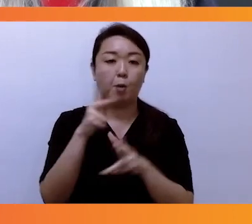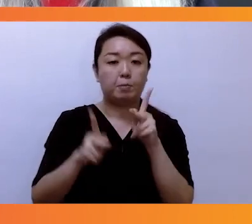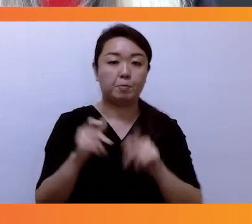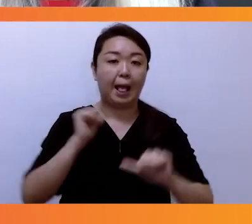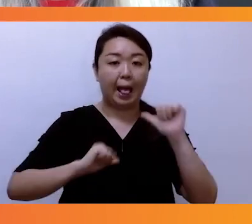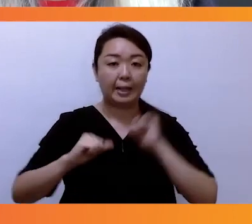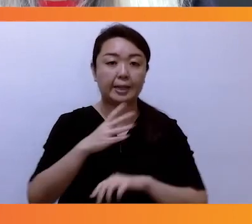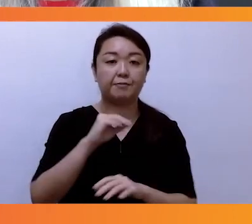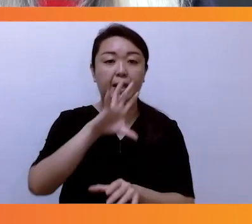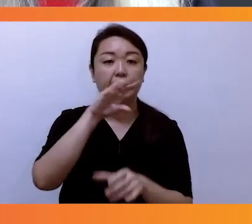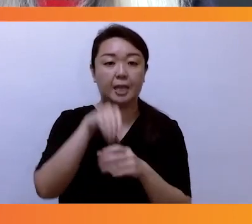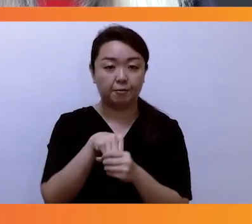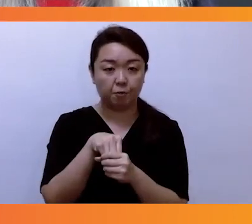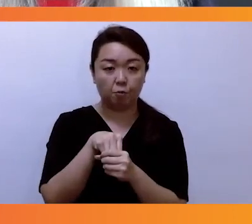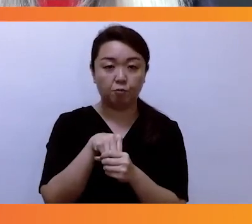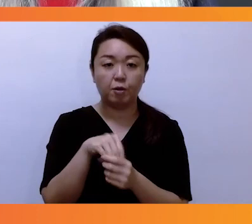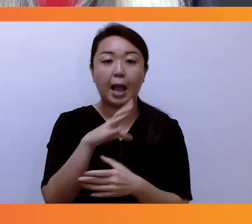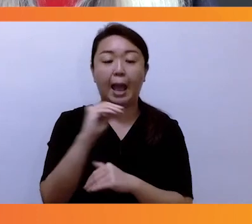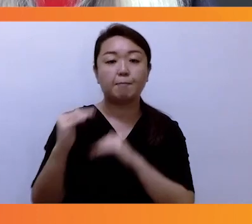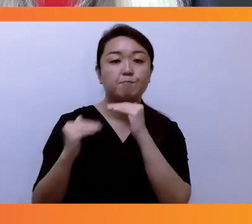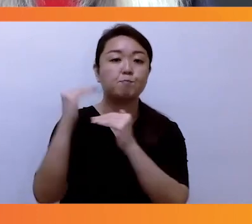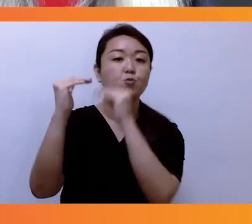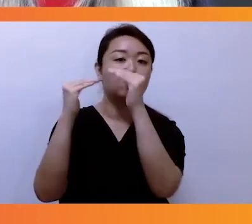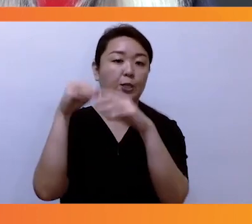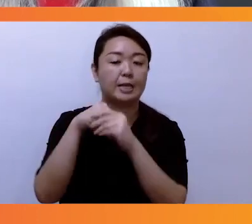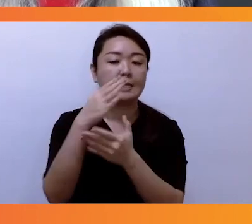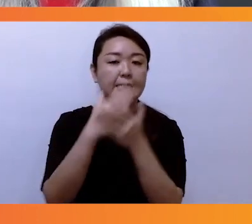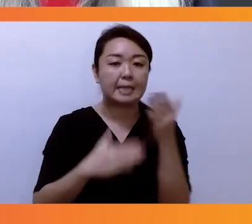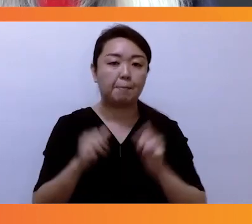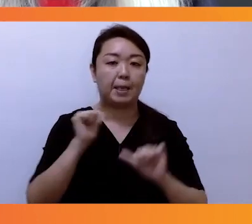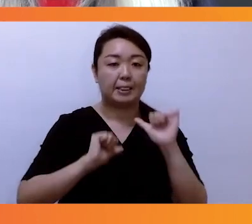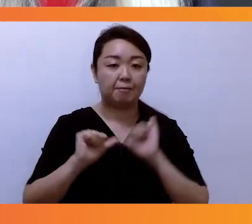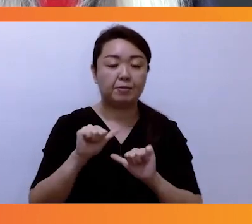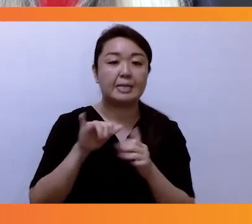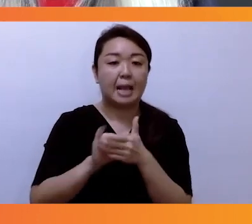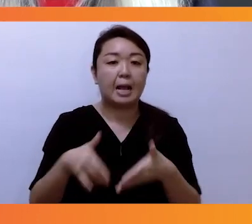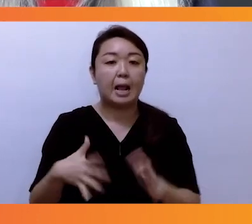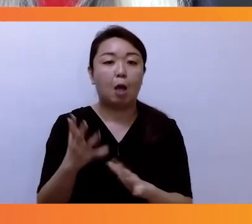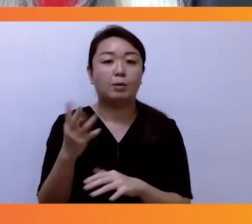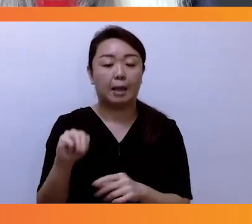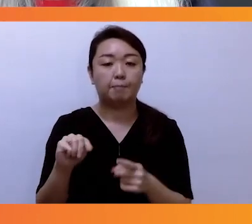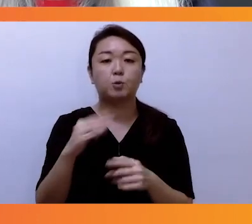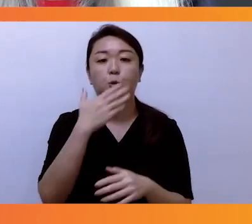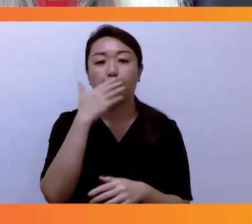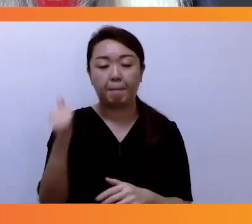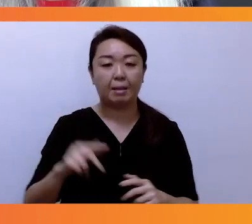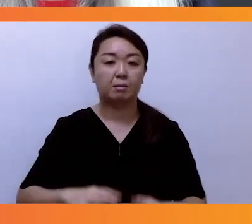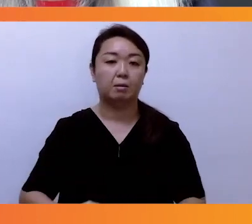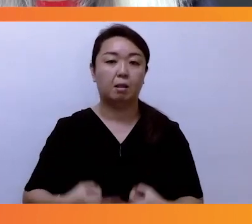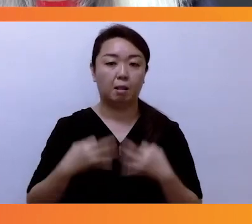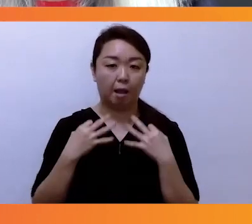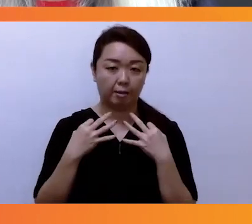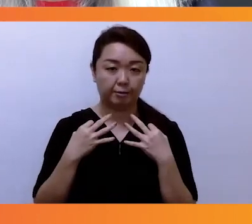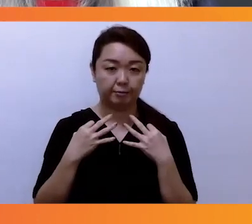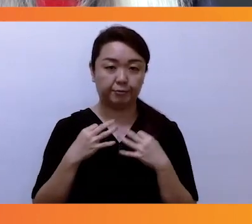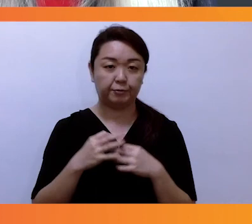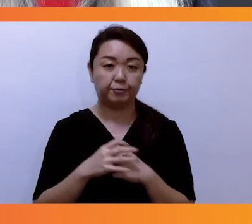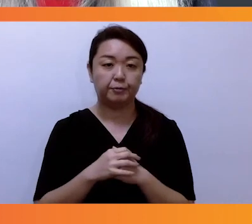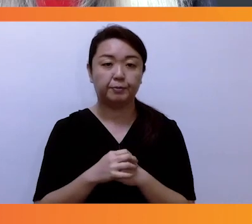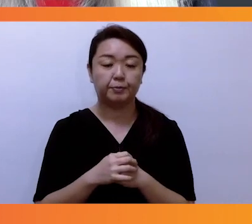our people active and involved and progressing in some form of activity that will allow them to